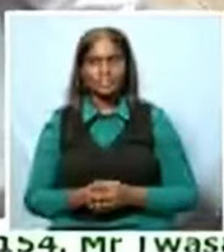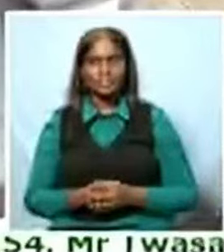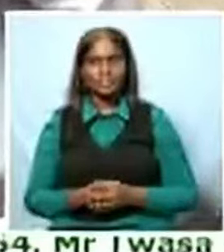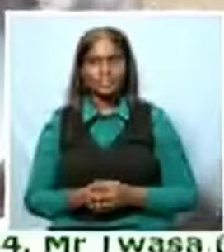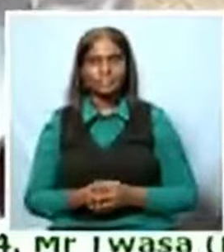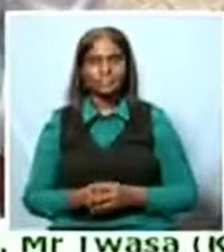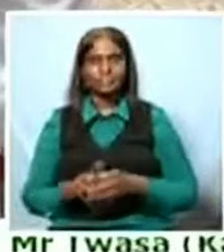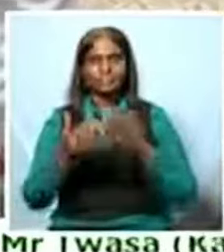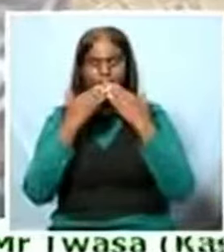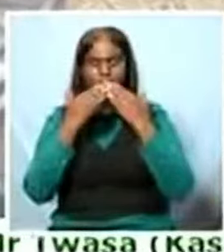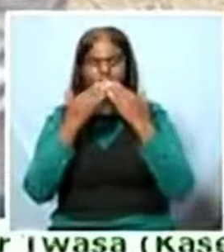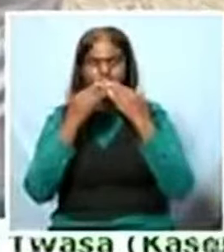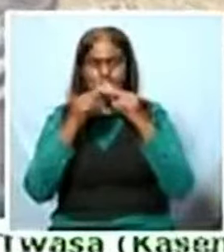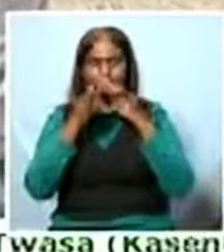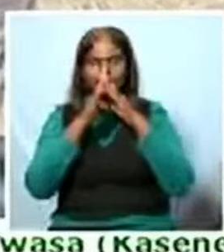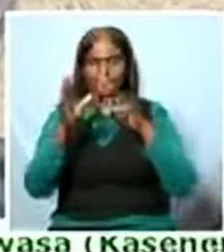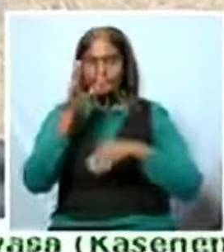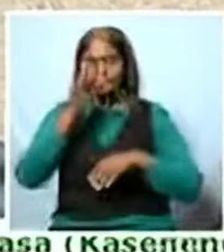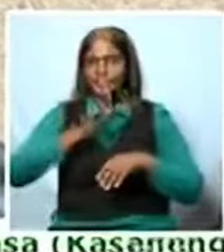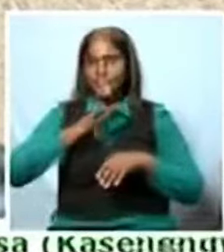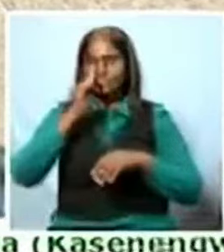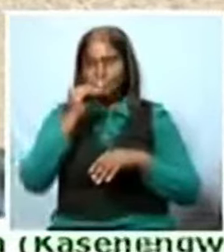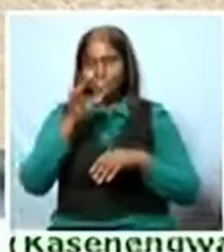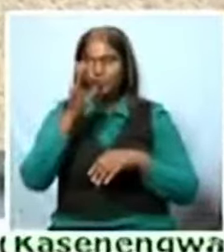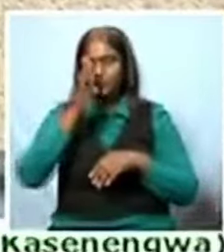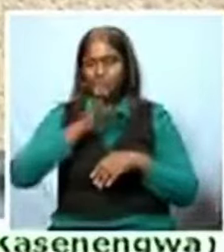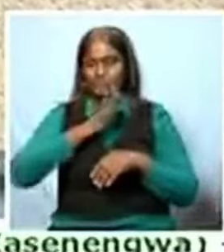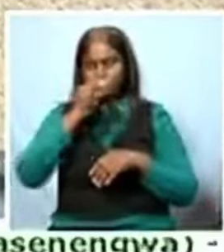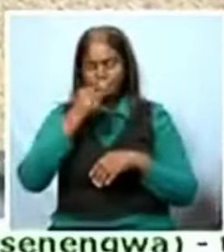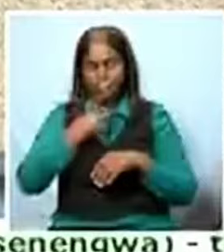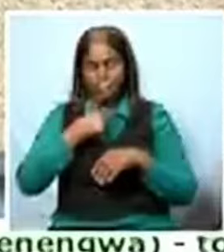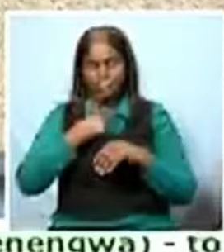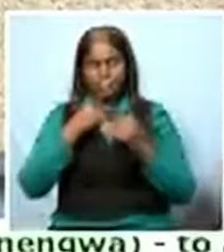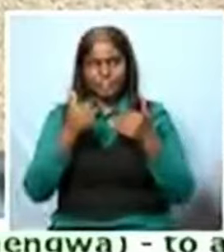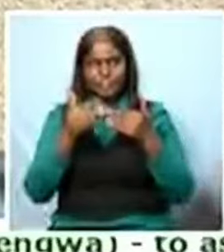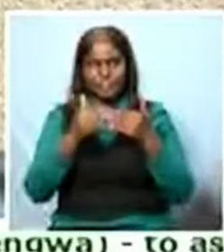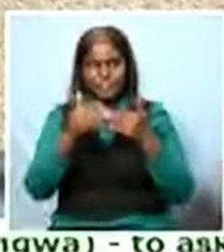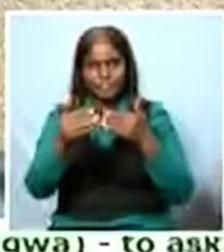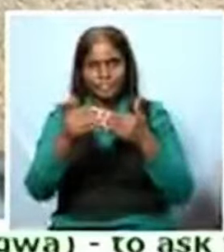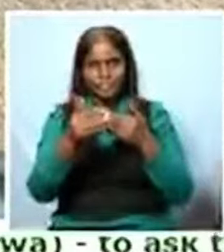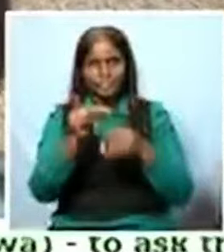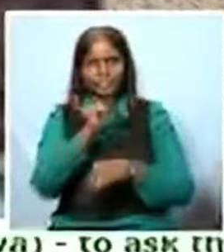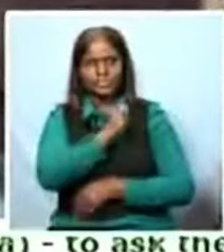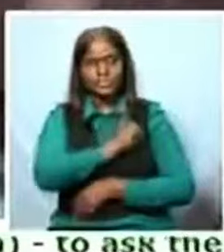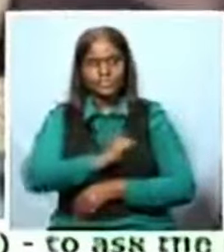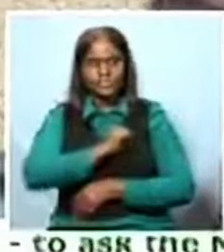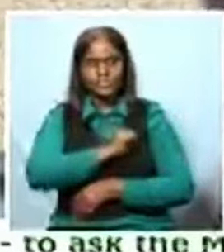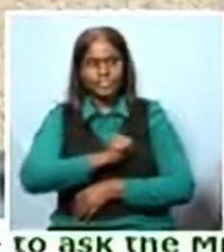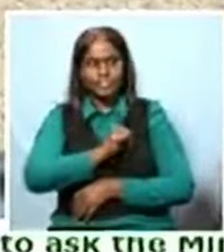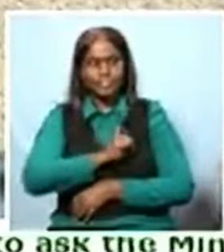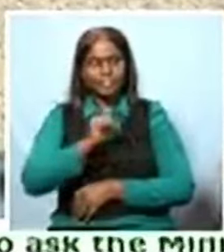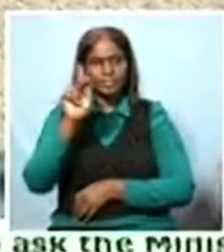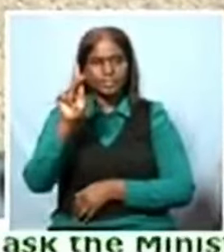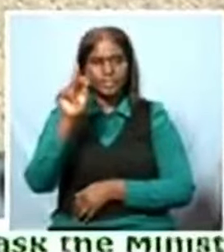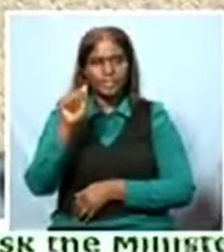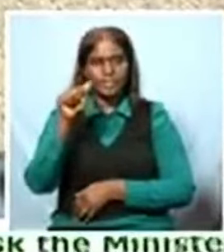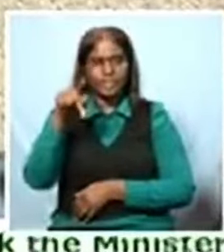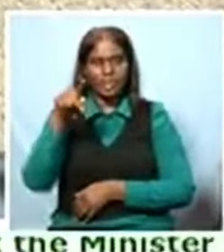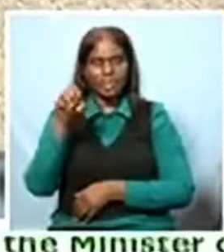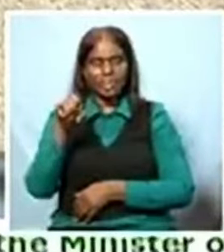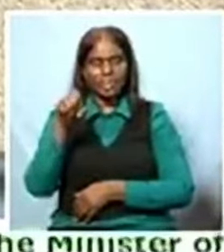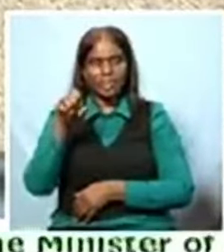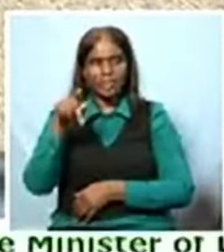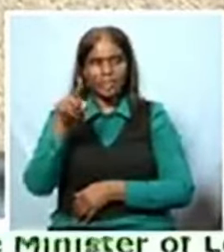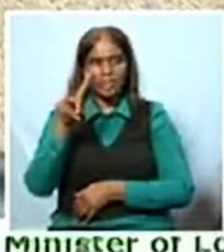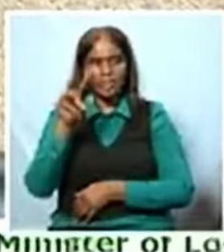Thank you very much, Madam Speaker. Madam Speaker, allow me to extend my deepest condolences to the Kapembwa family, who